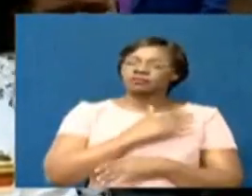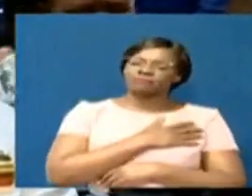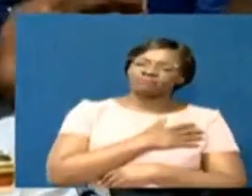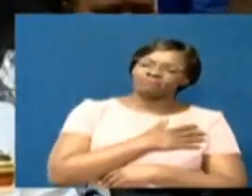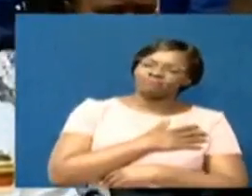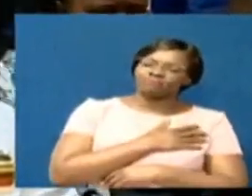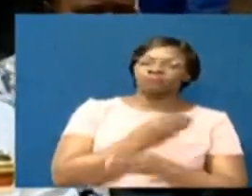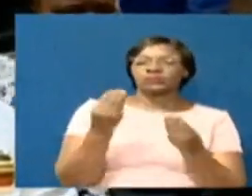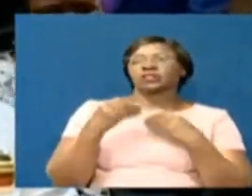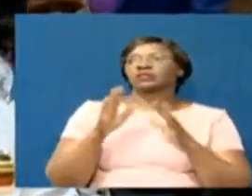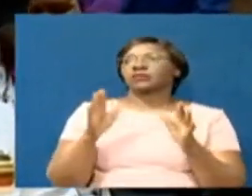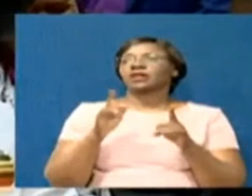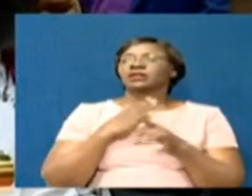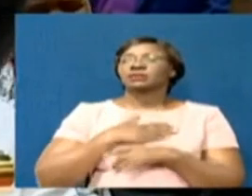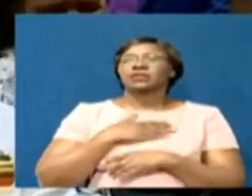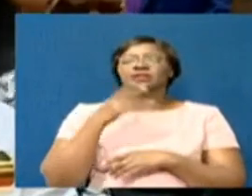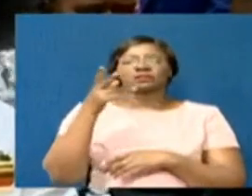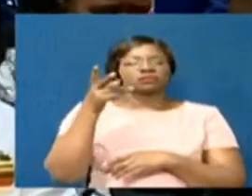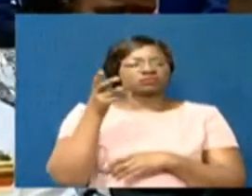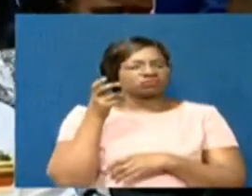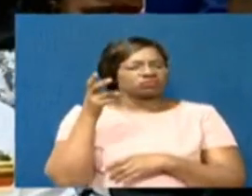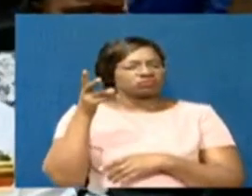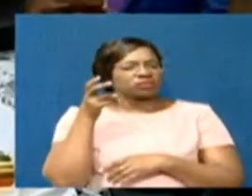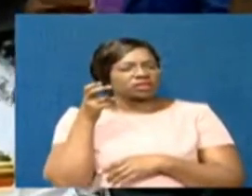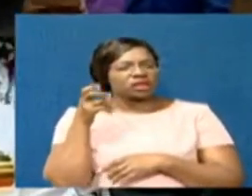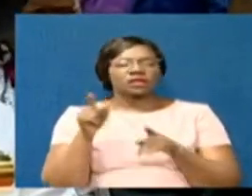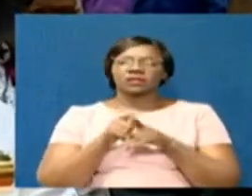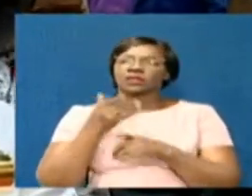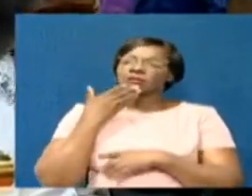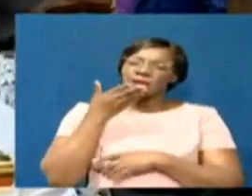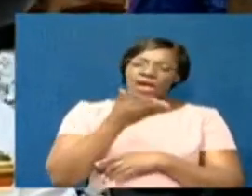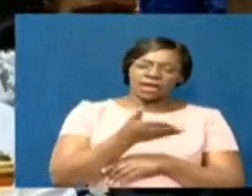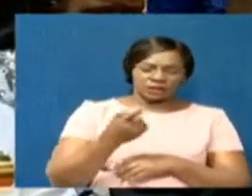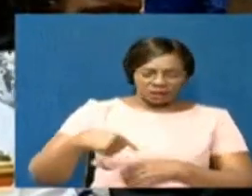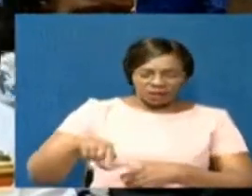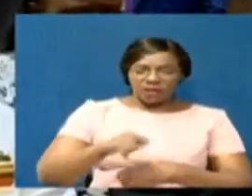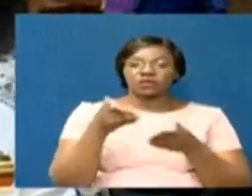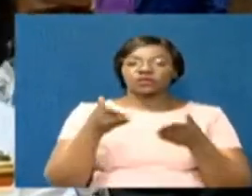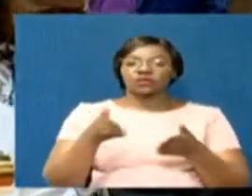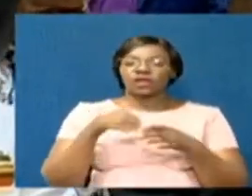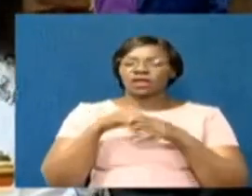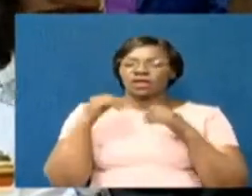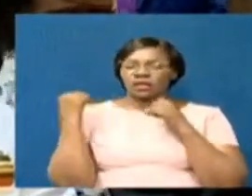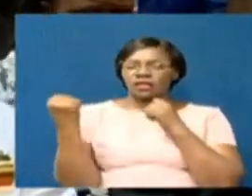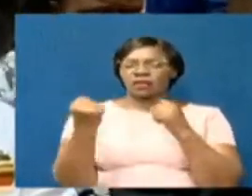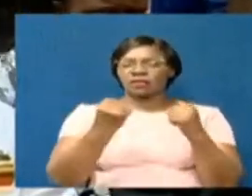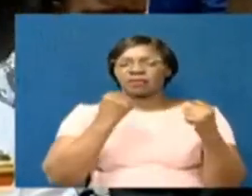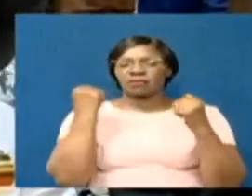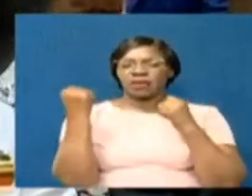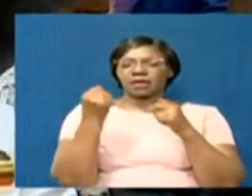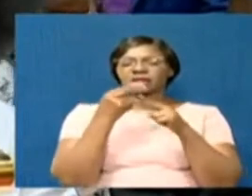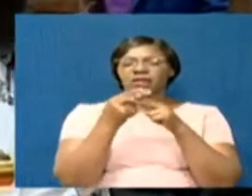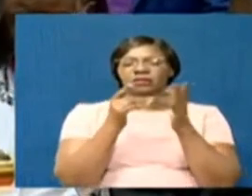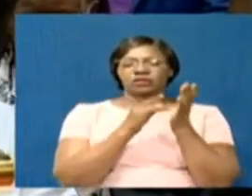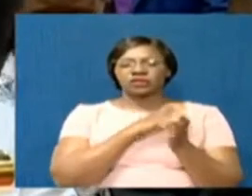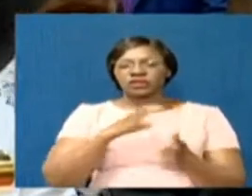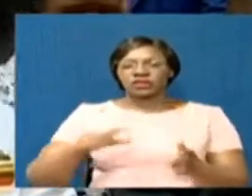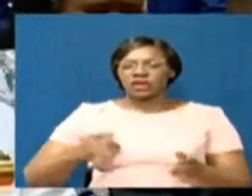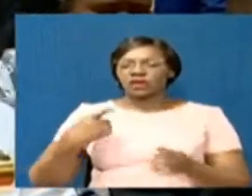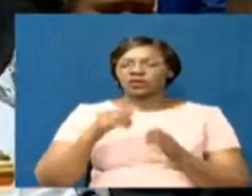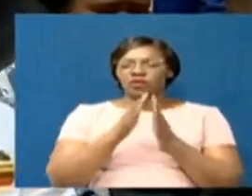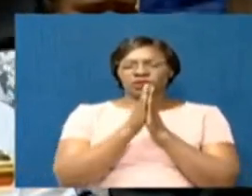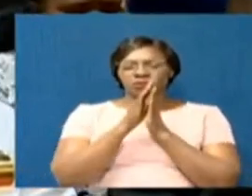Lord. May you hear from heaven, and may you answer us today, for it's in the mighty name of Jesus Christ that we